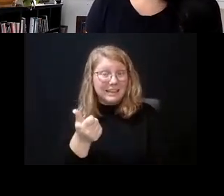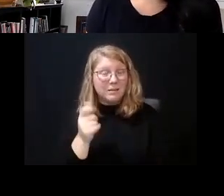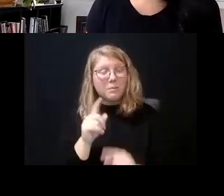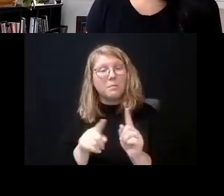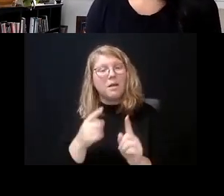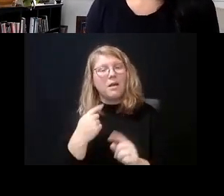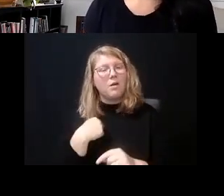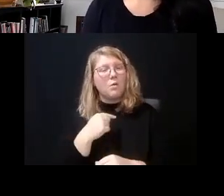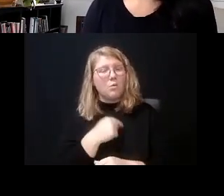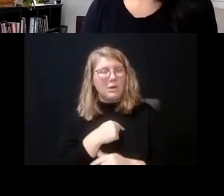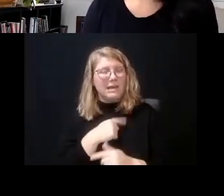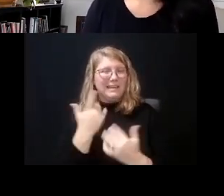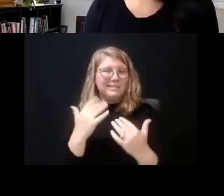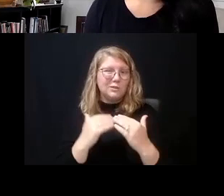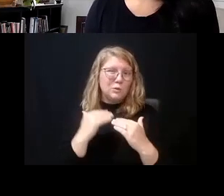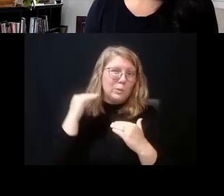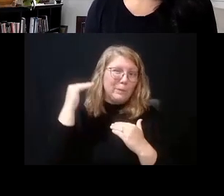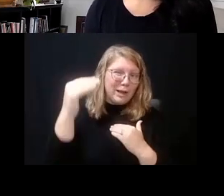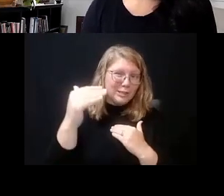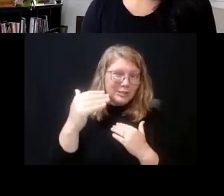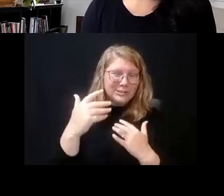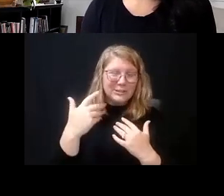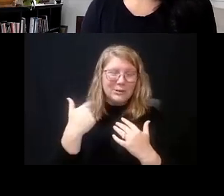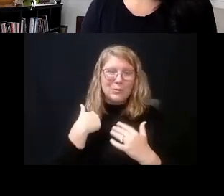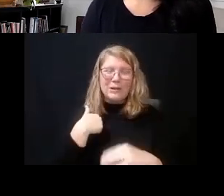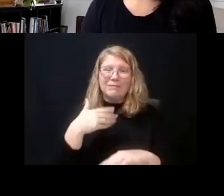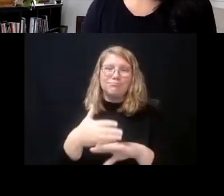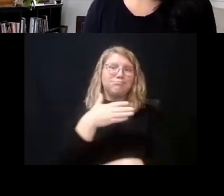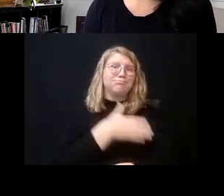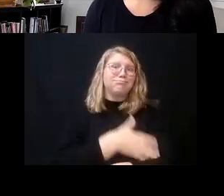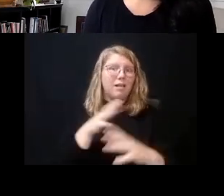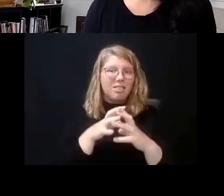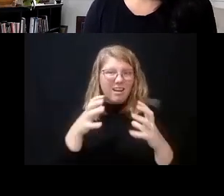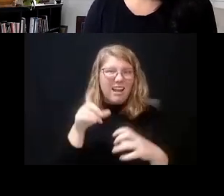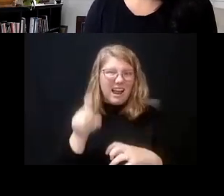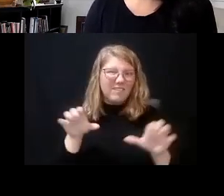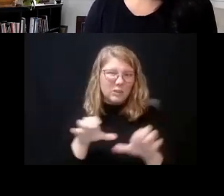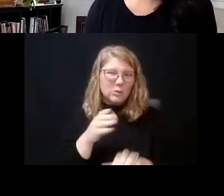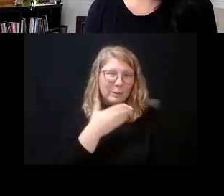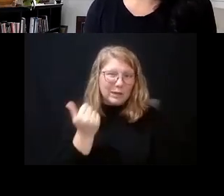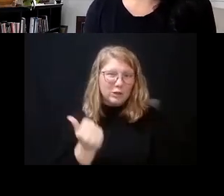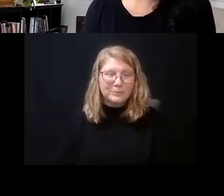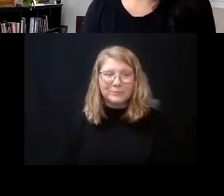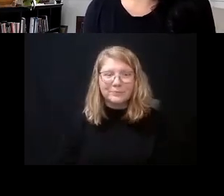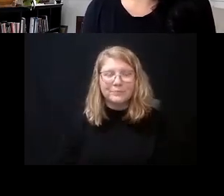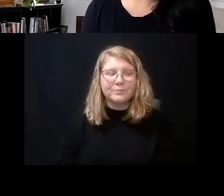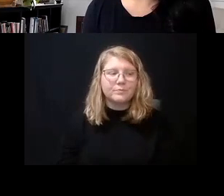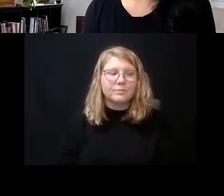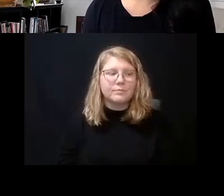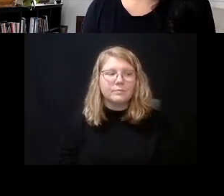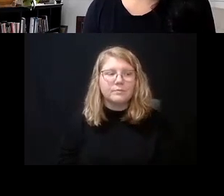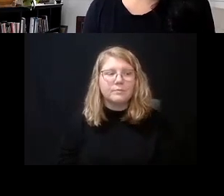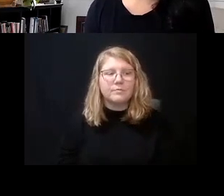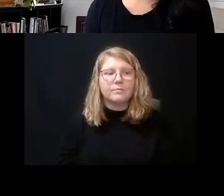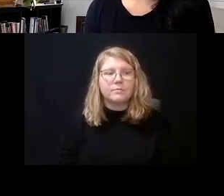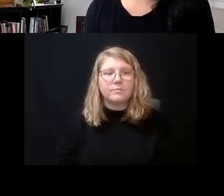we've gone too far. You know, we've come too far, we've gone too far. We need to do better at this point. And so as I was recruiting board members,